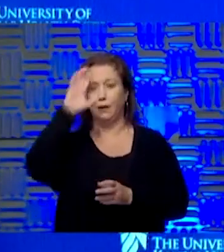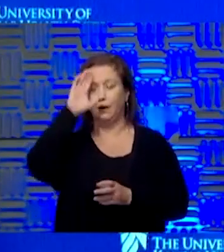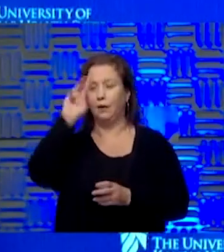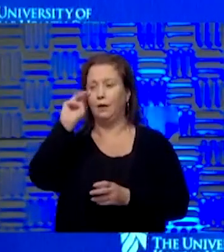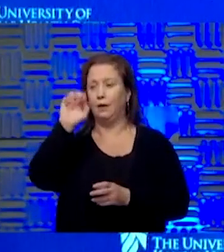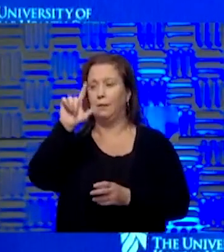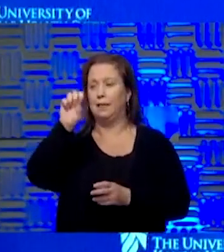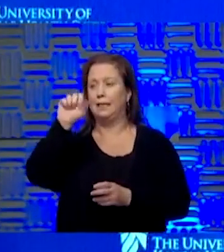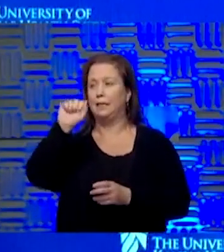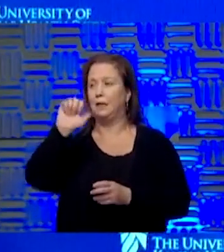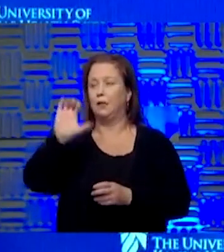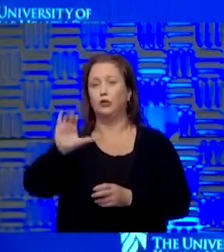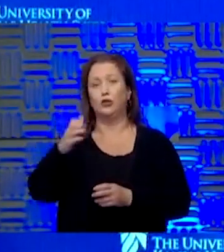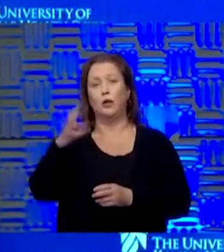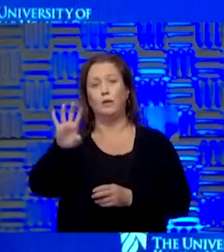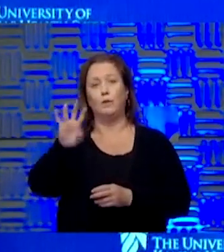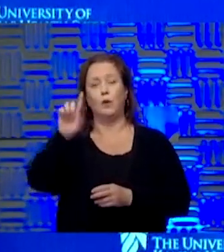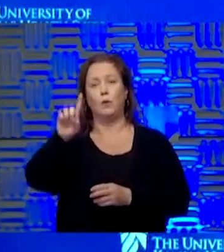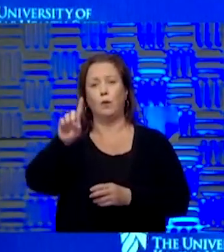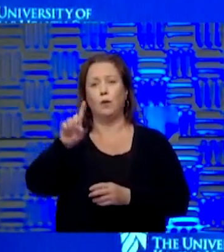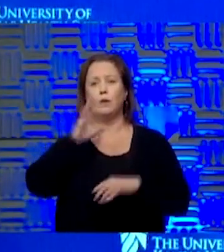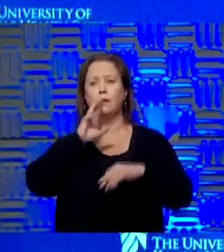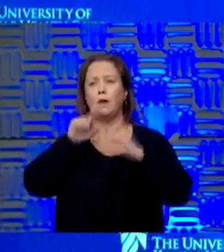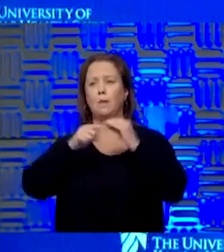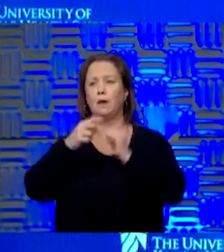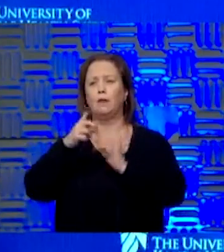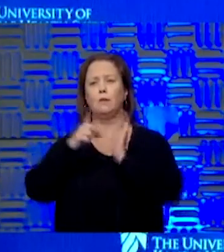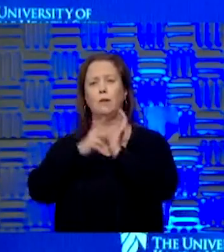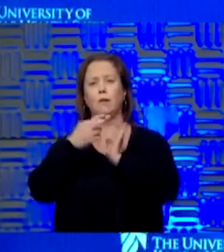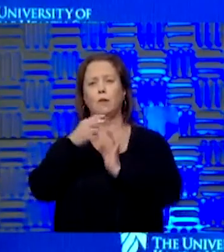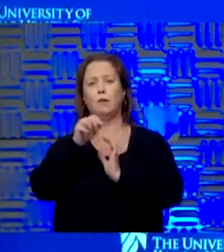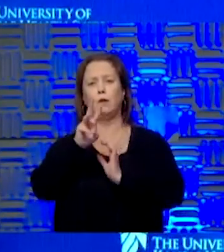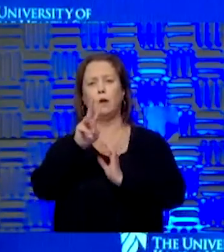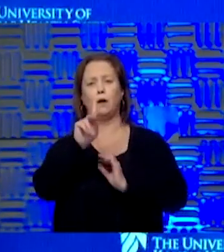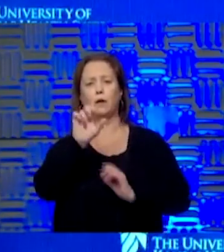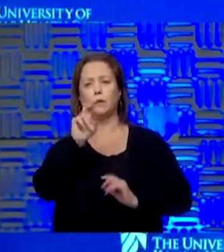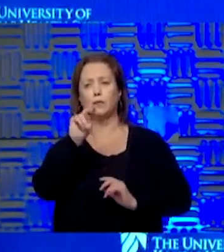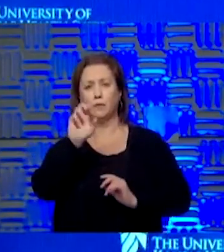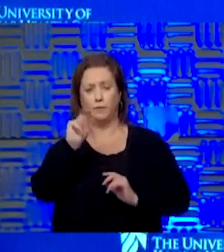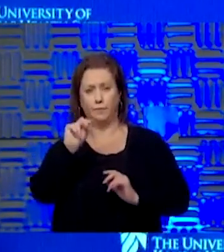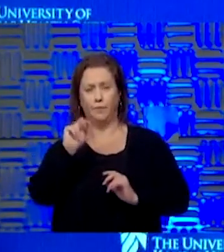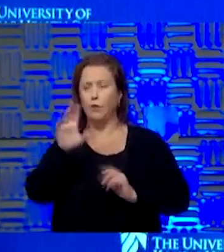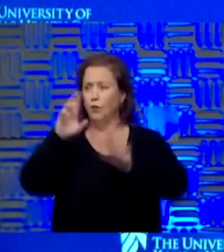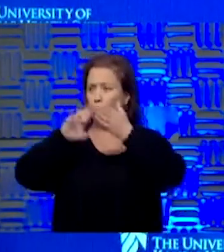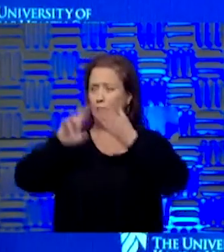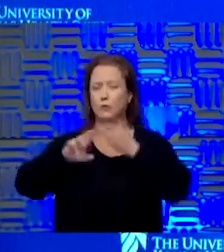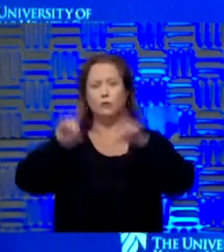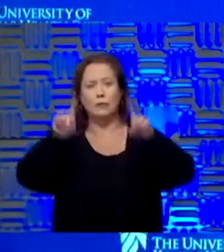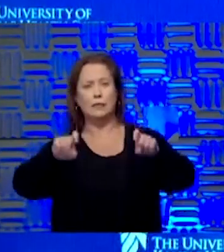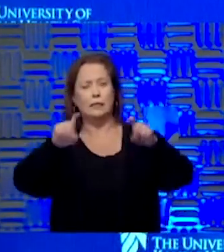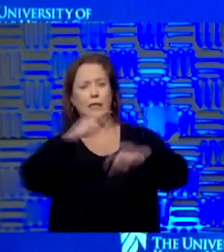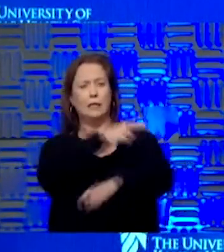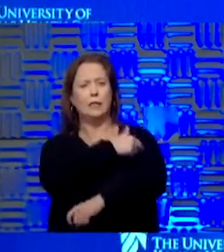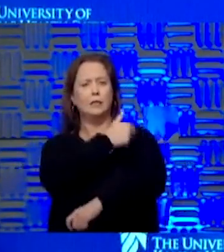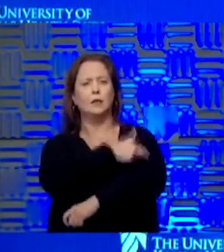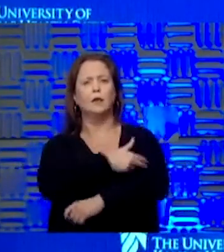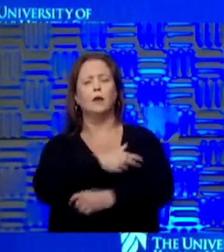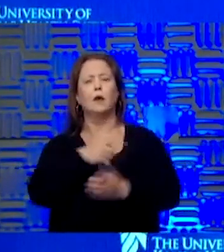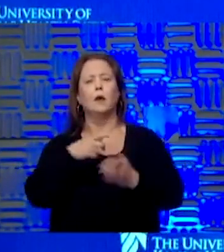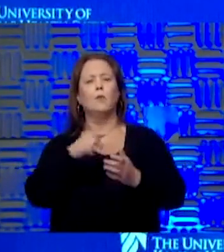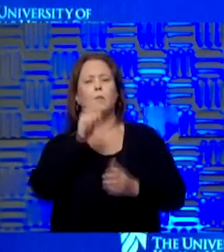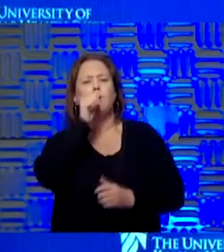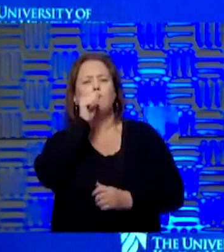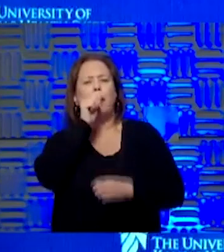Channel 41. Bouncing off what Dr. Hawkinson just said, while you guys are doing routine testing at the hospitals, what about private businesses